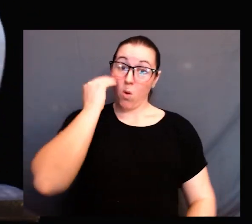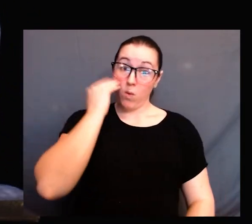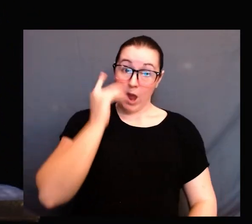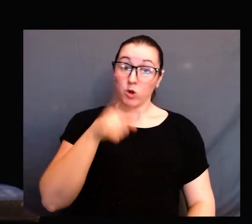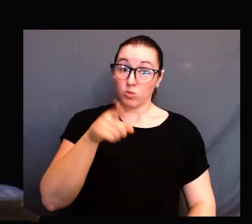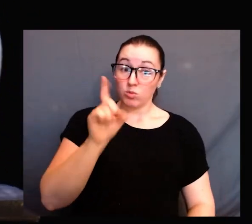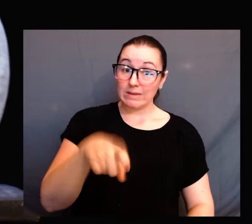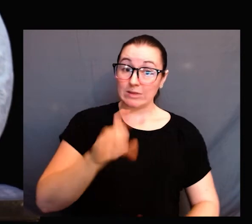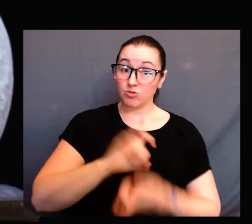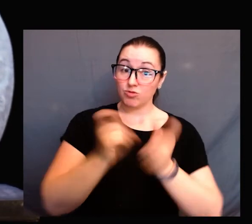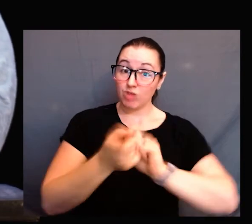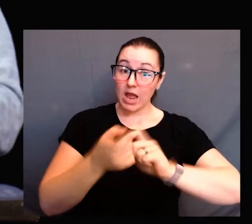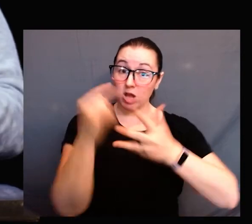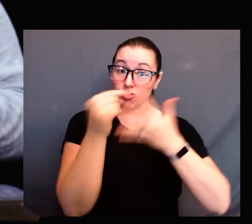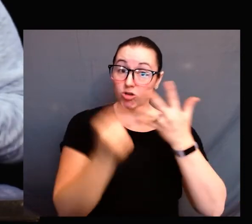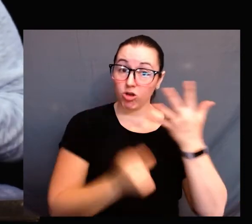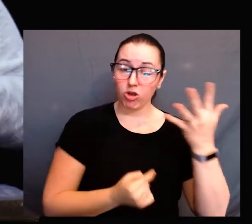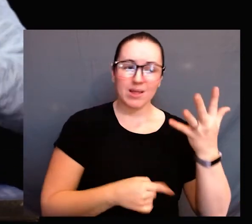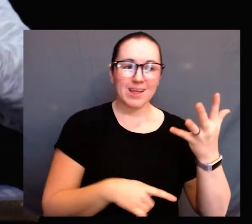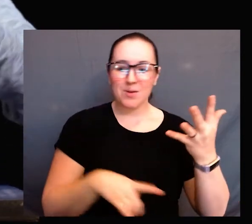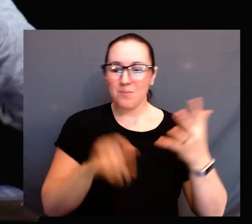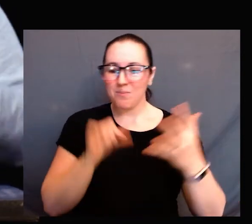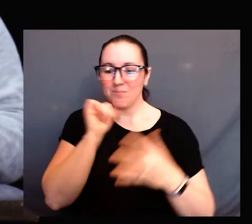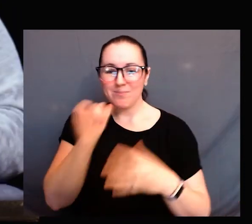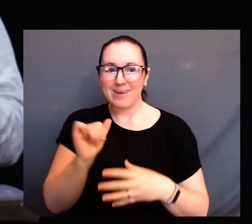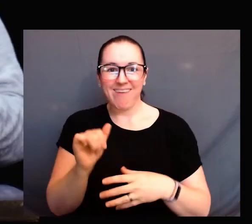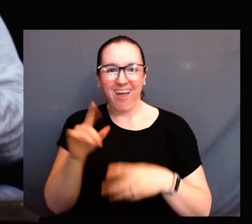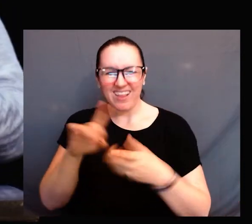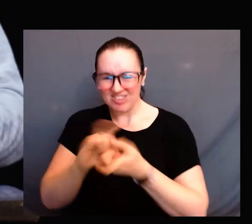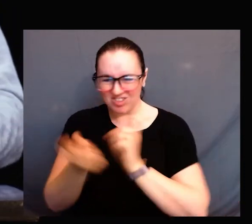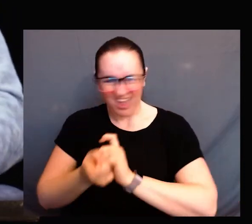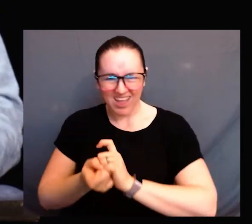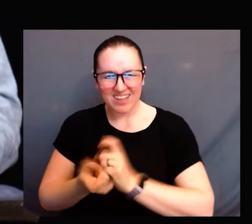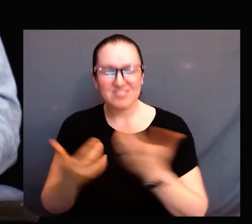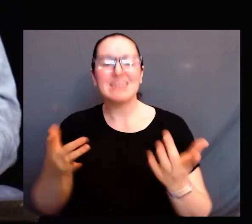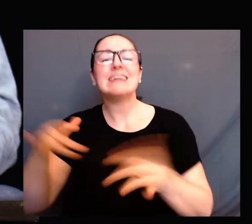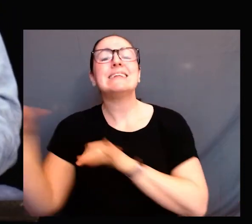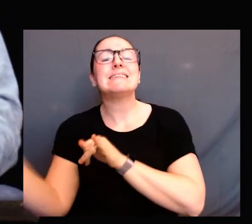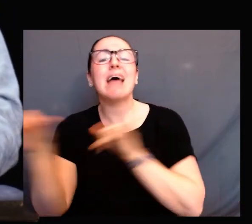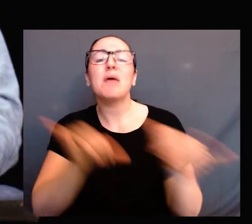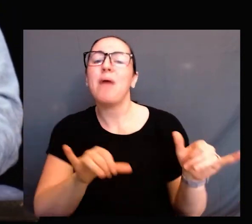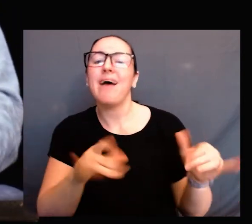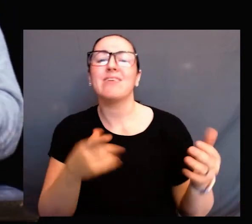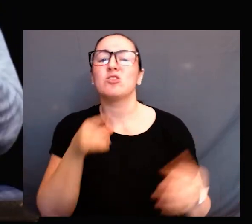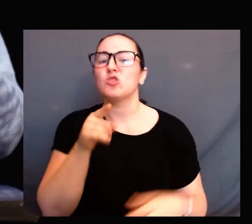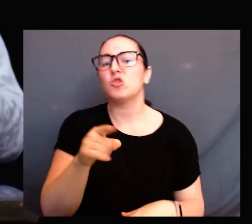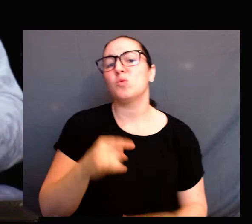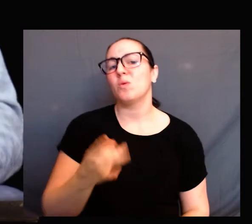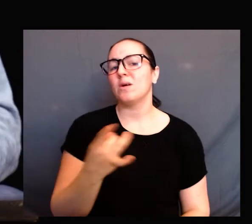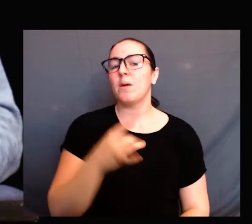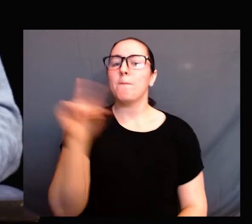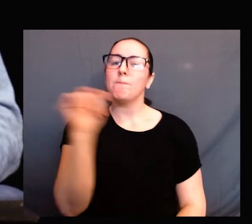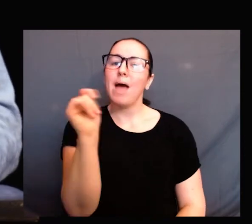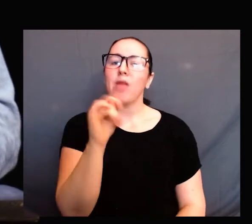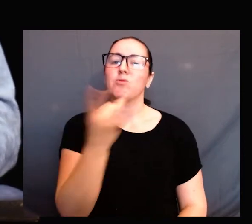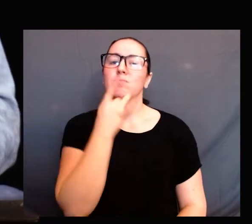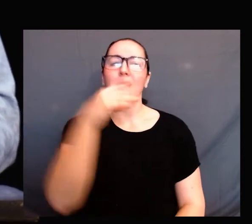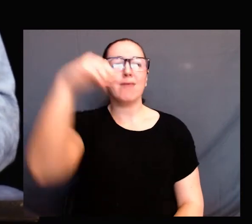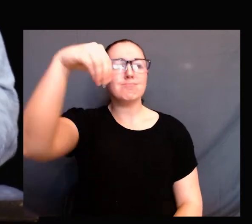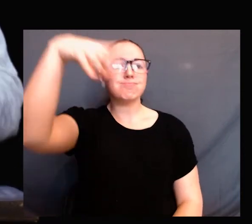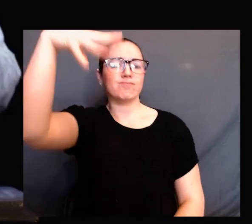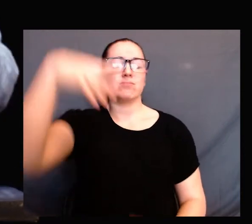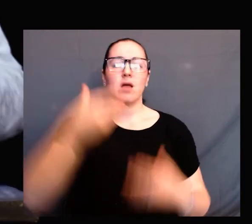things and then not changing. James says, that's exactly like you getting up in the morning, flipping on the bathroom